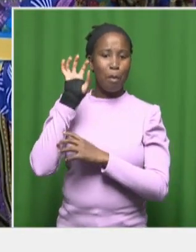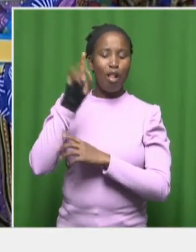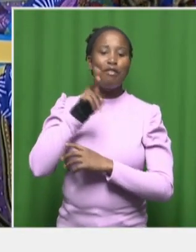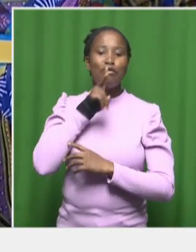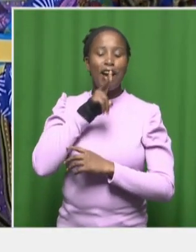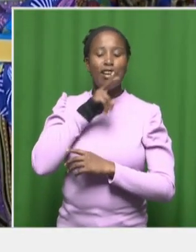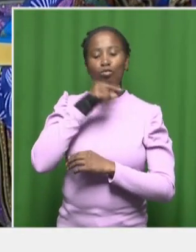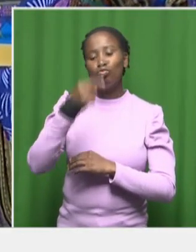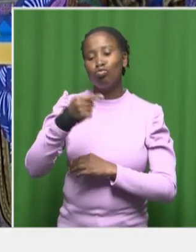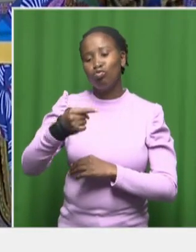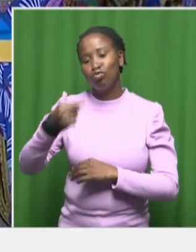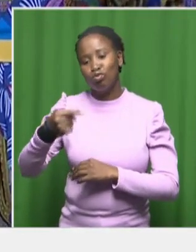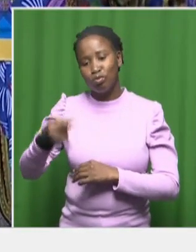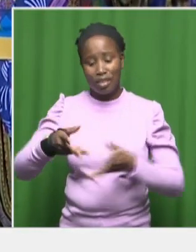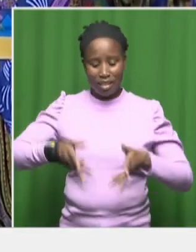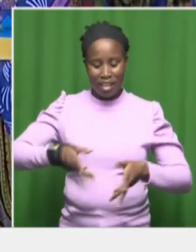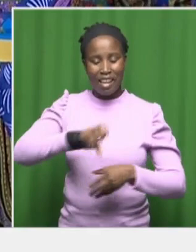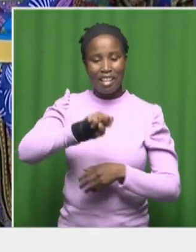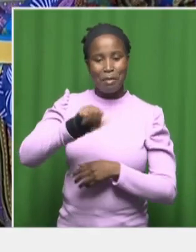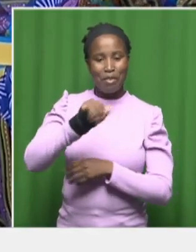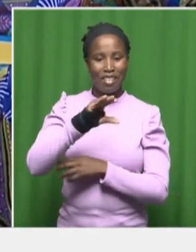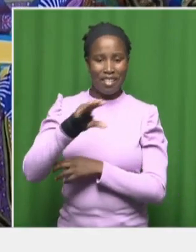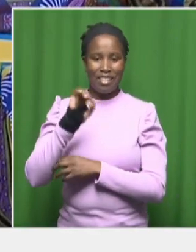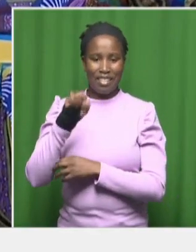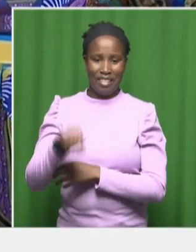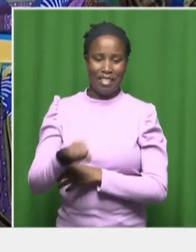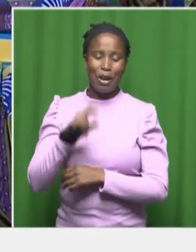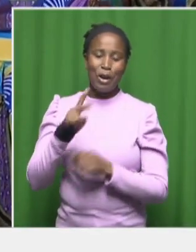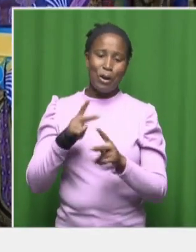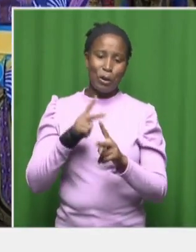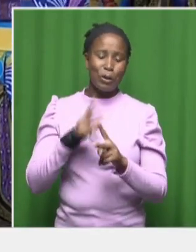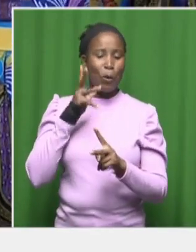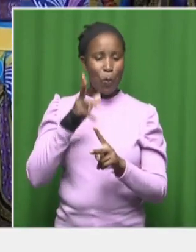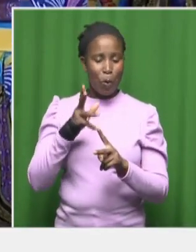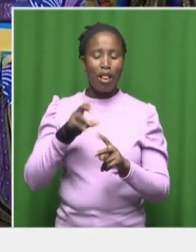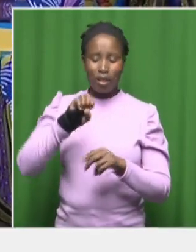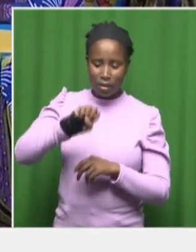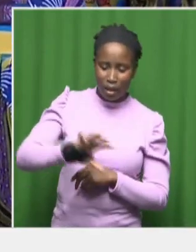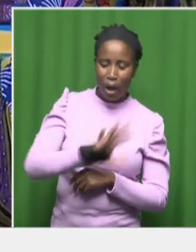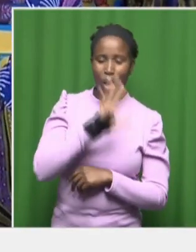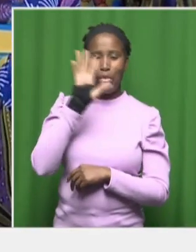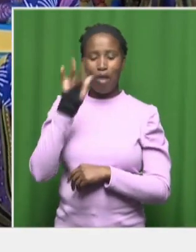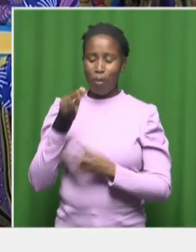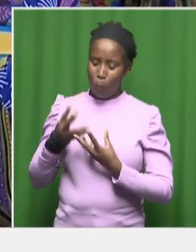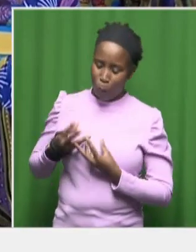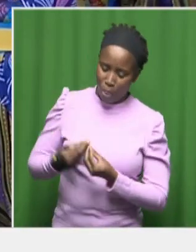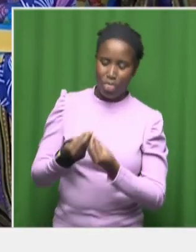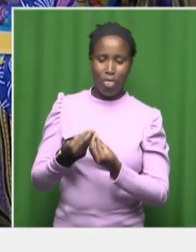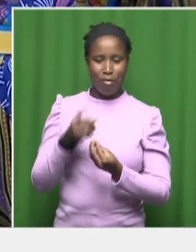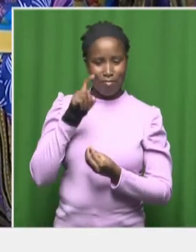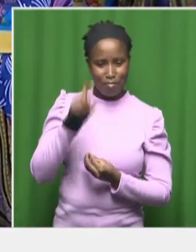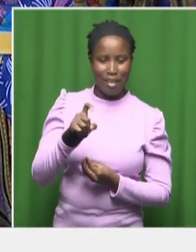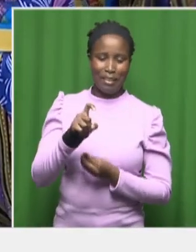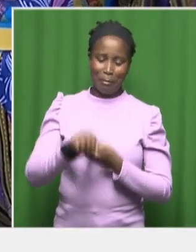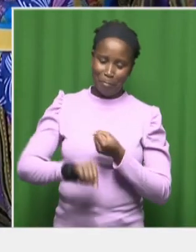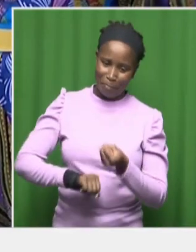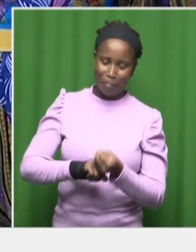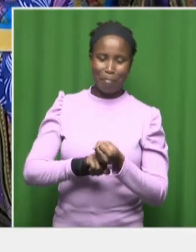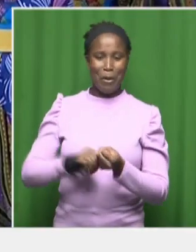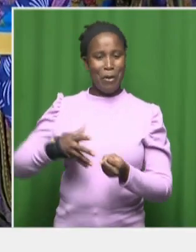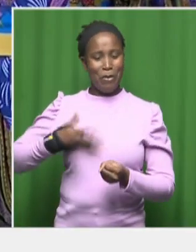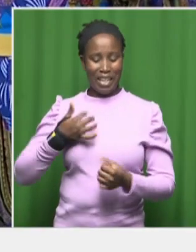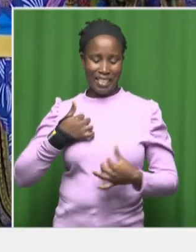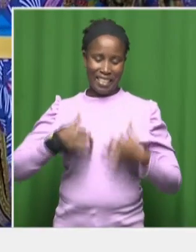and Morning Live in particular. And we're going to be going on this journey, South Africa, and we want you to go along with us. So we're hoping to build that